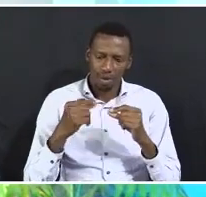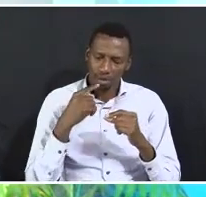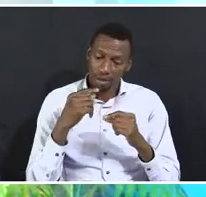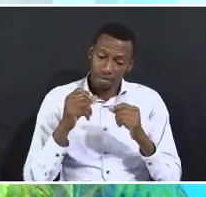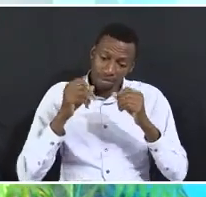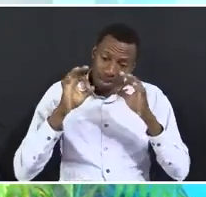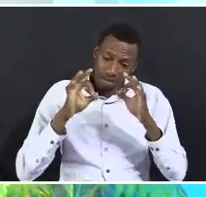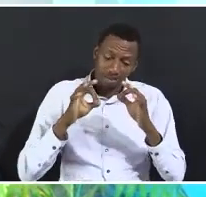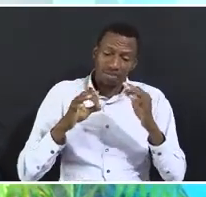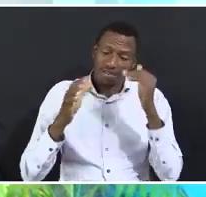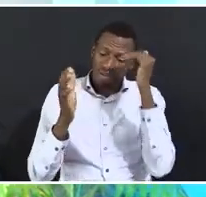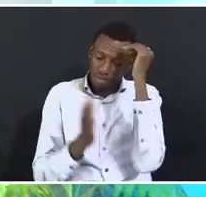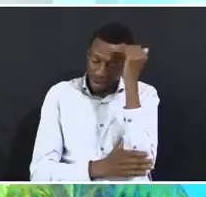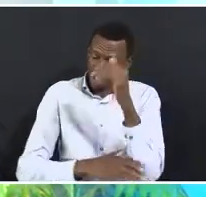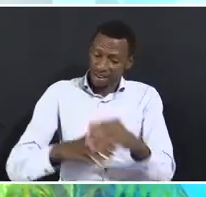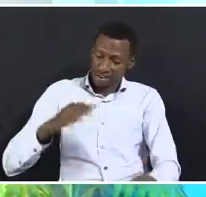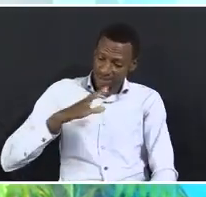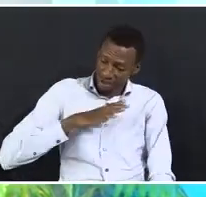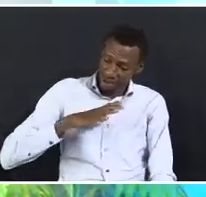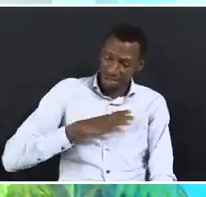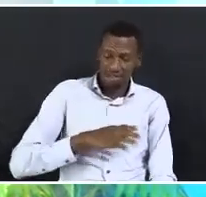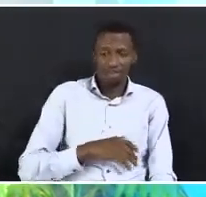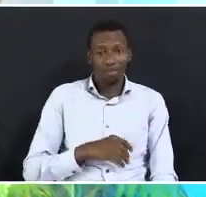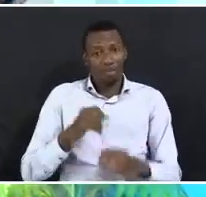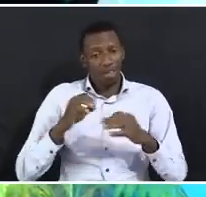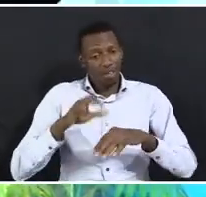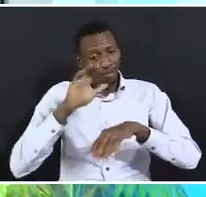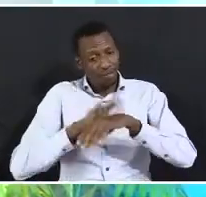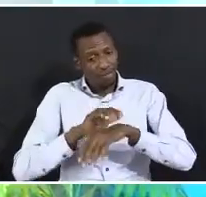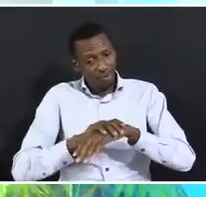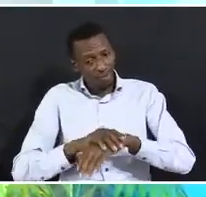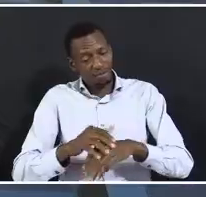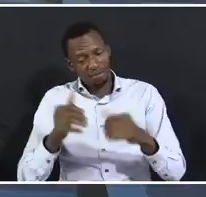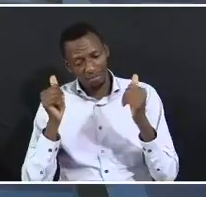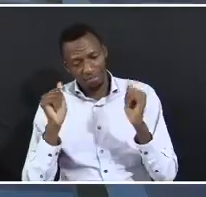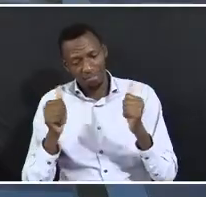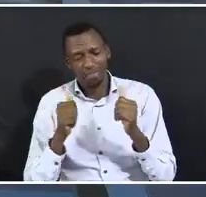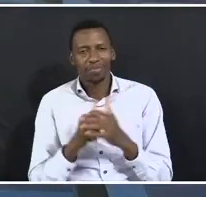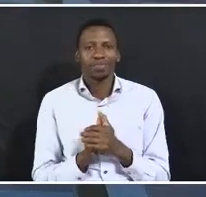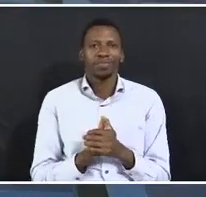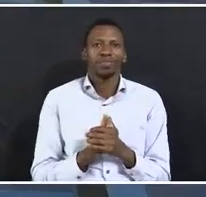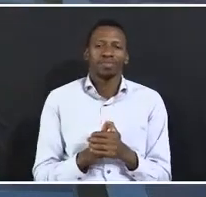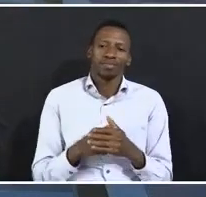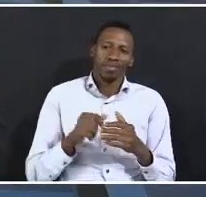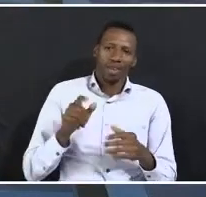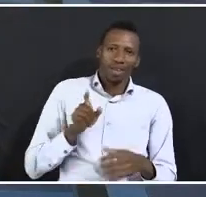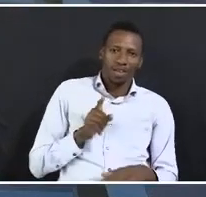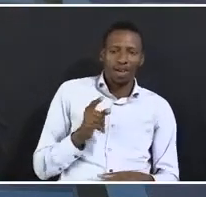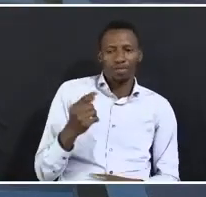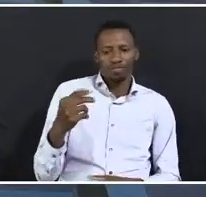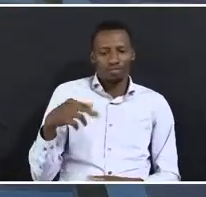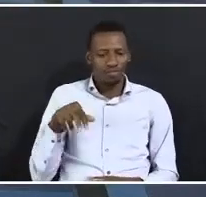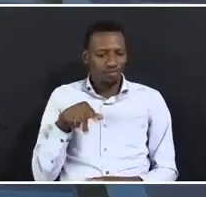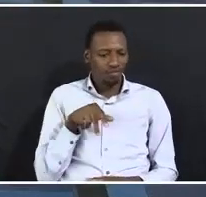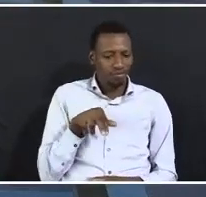bad, let it be what? If it is good, let it be what? So the lady came in the morning.